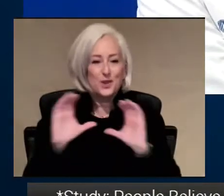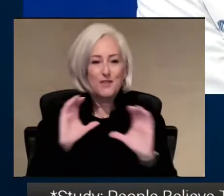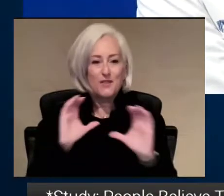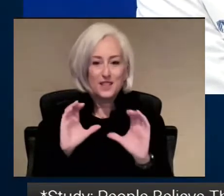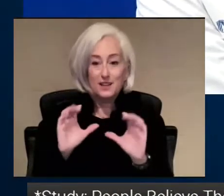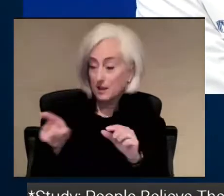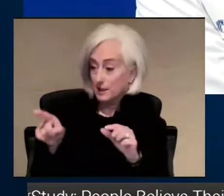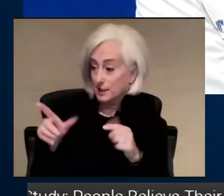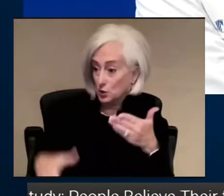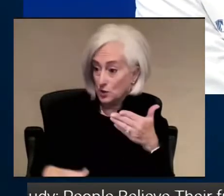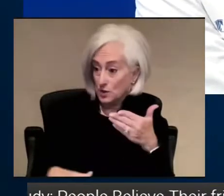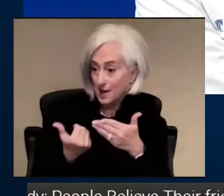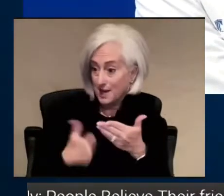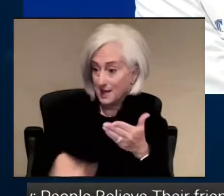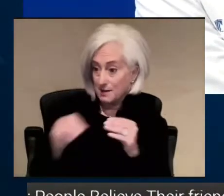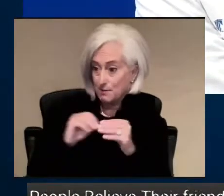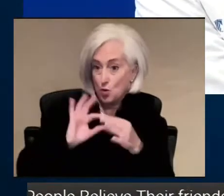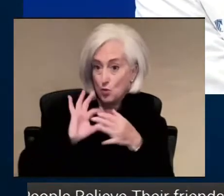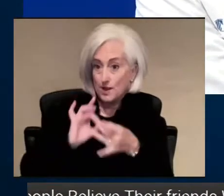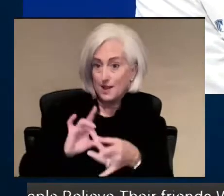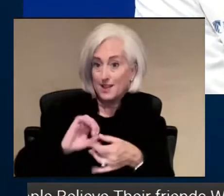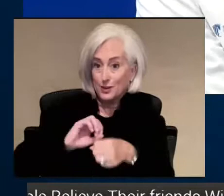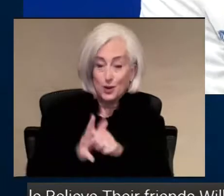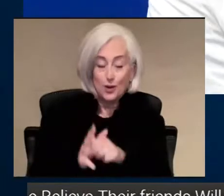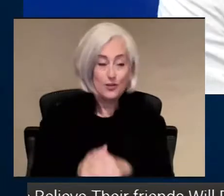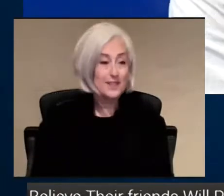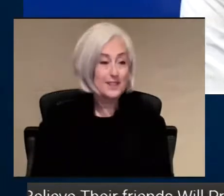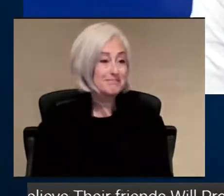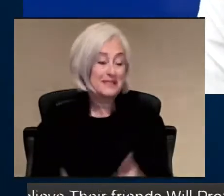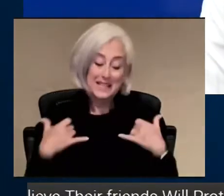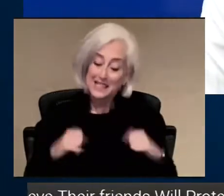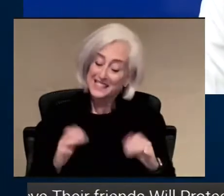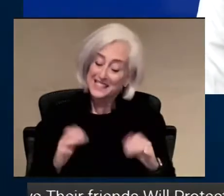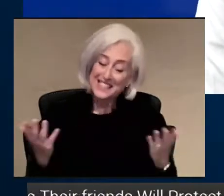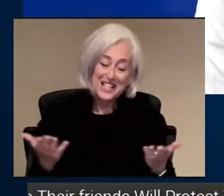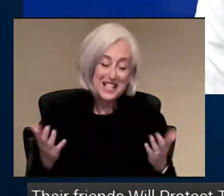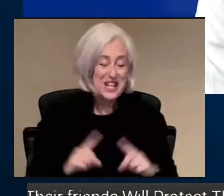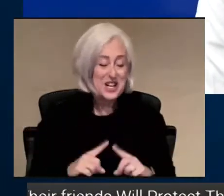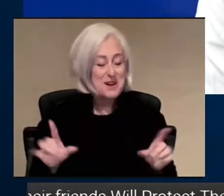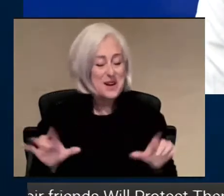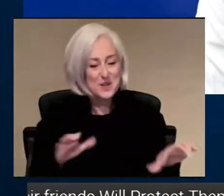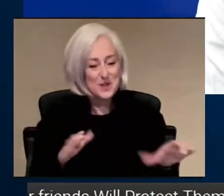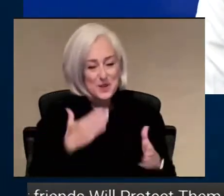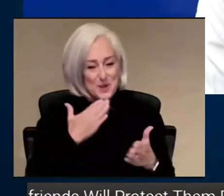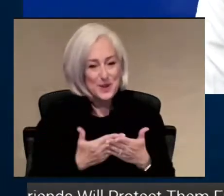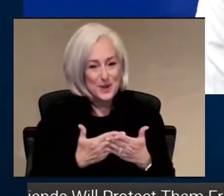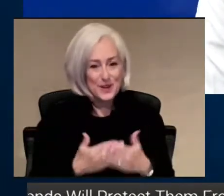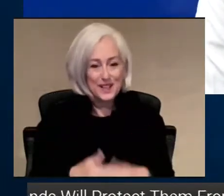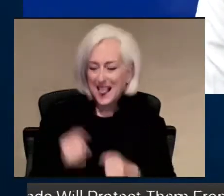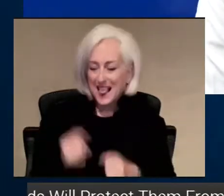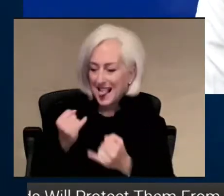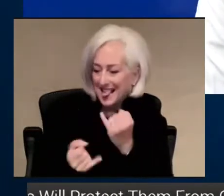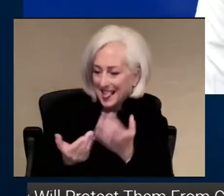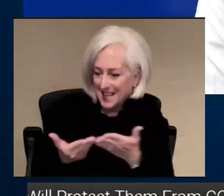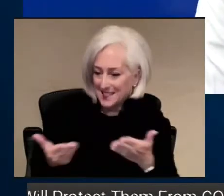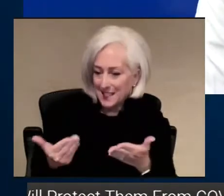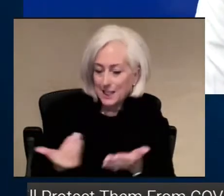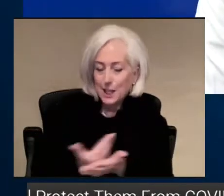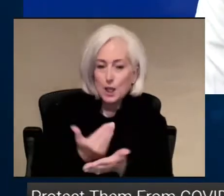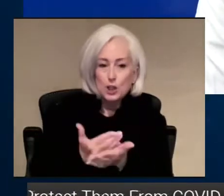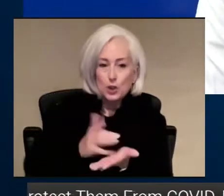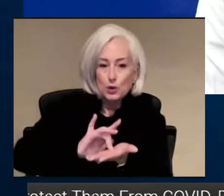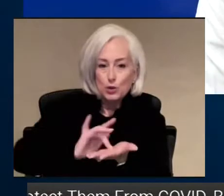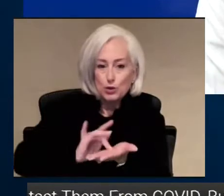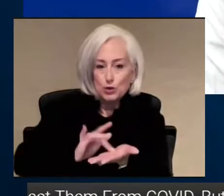today? It's still here, but I think we're doing good. One last thing. New drug comes out, some preliminary